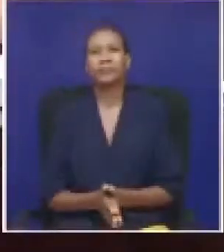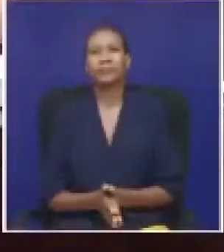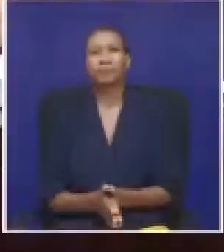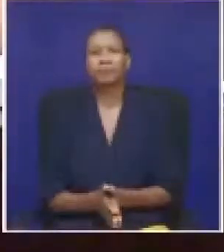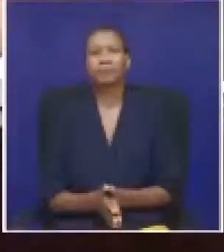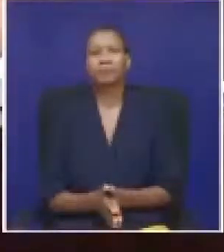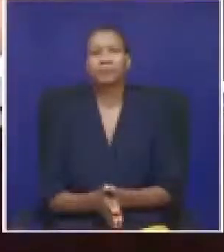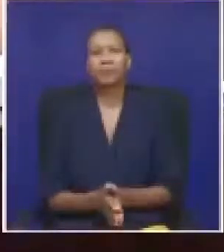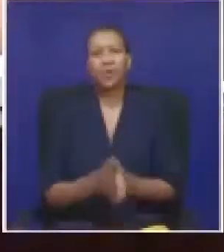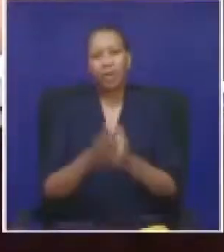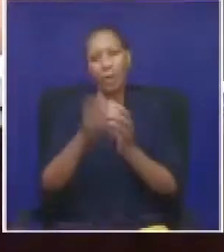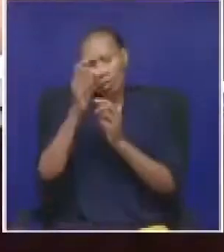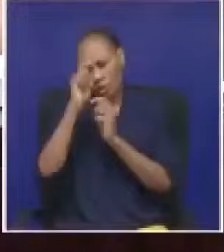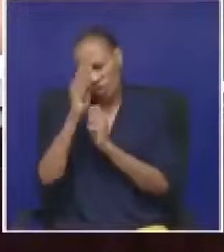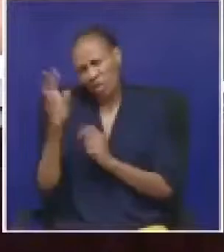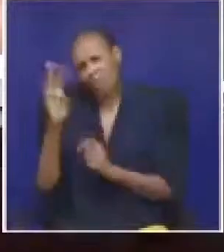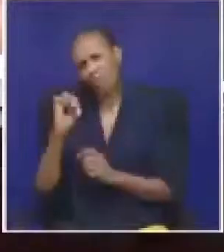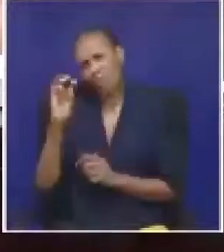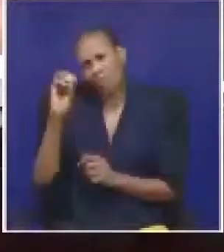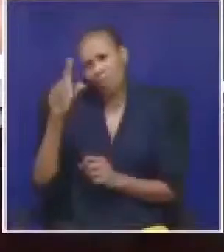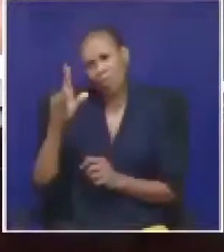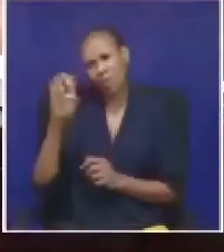Honorable Molefe, we did not